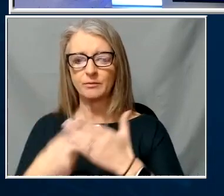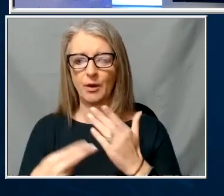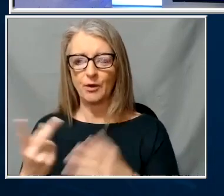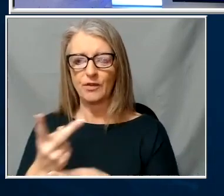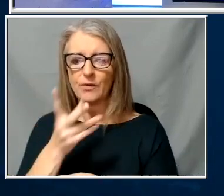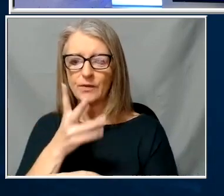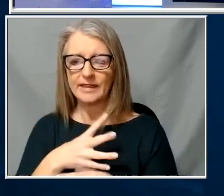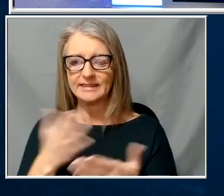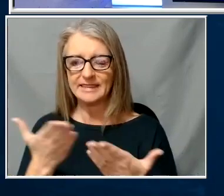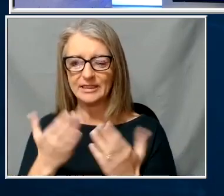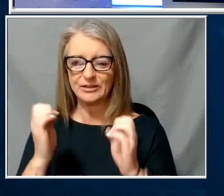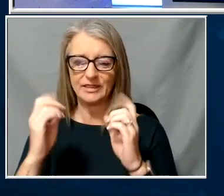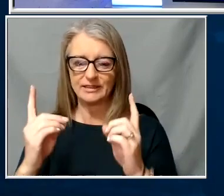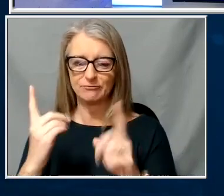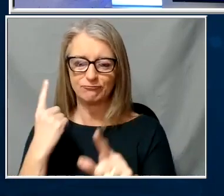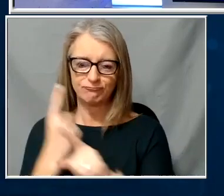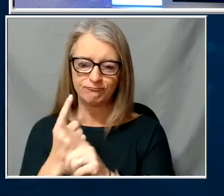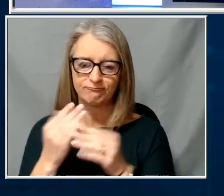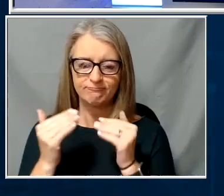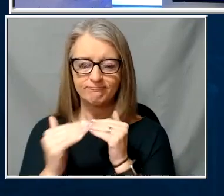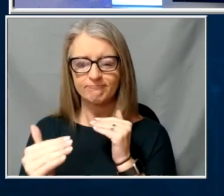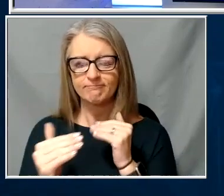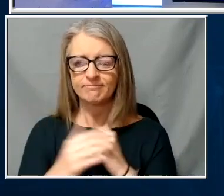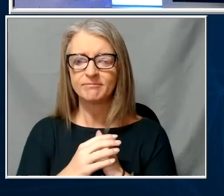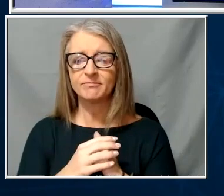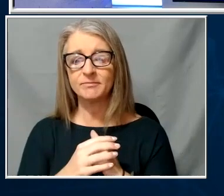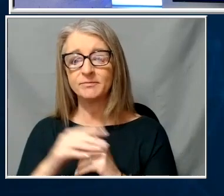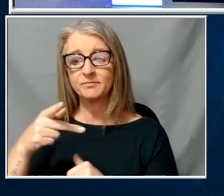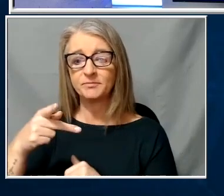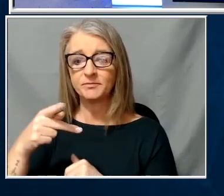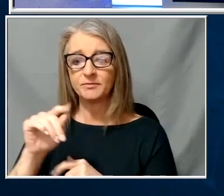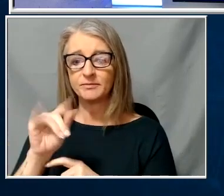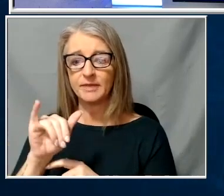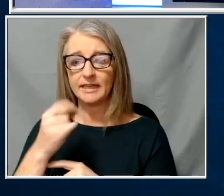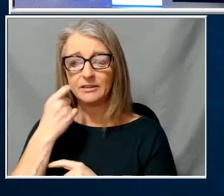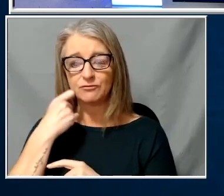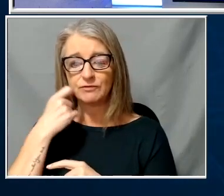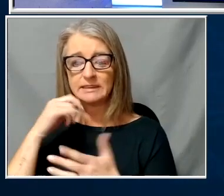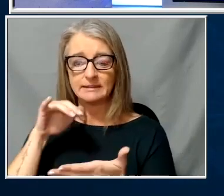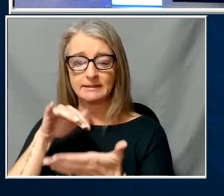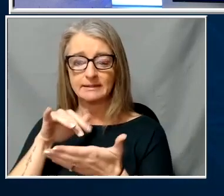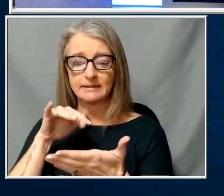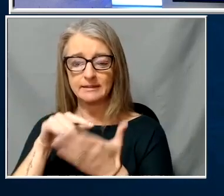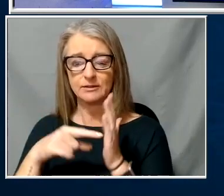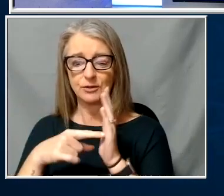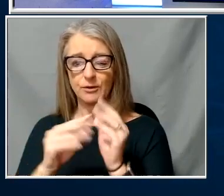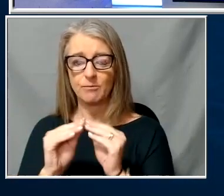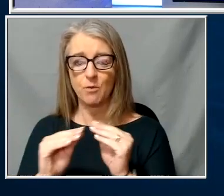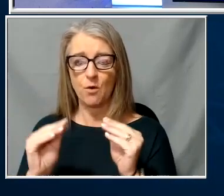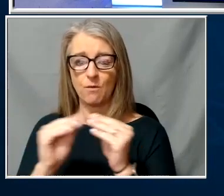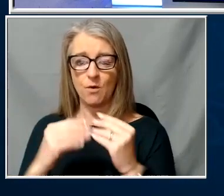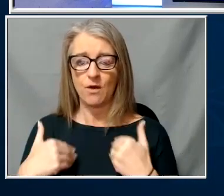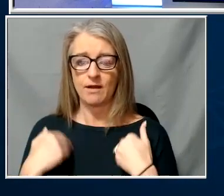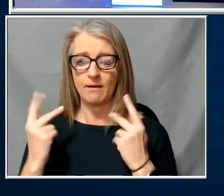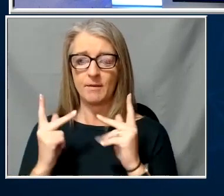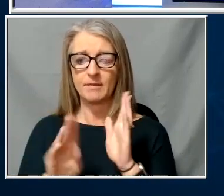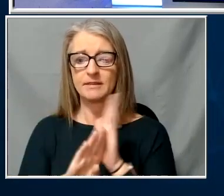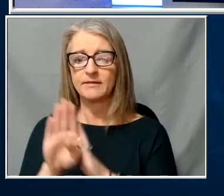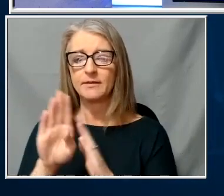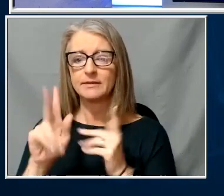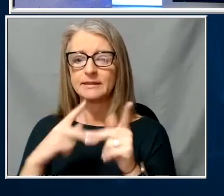educate us and get us on the right track. So Pattie, I want to start with you because a recent study shows that more and more young people are developing type